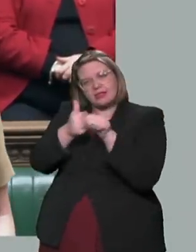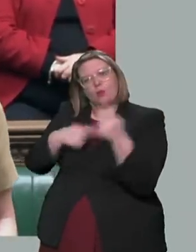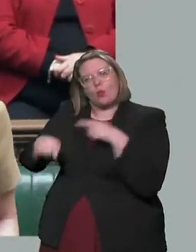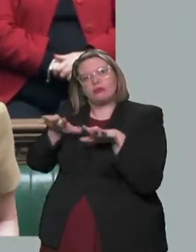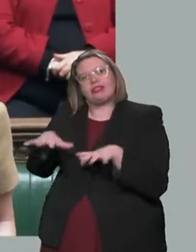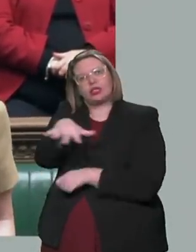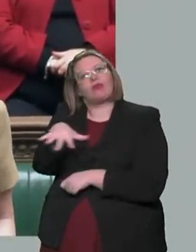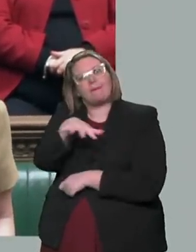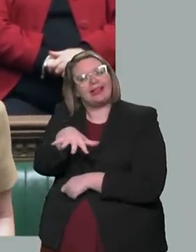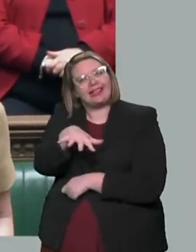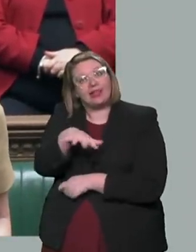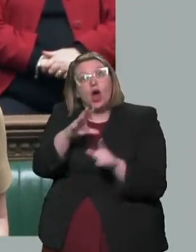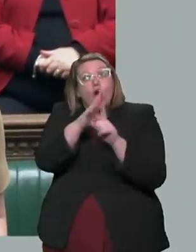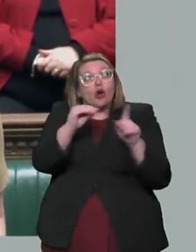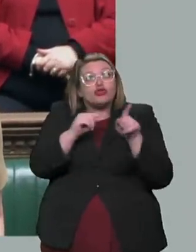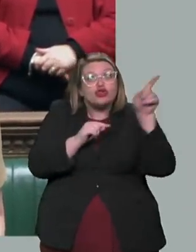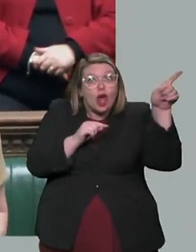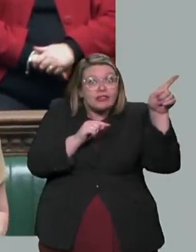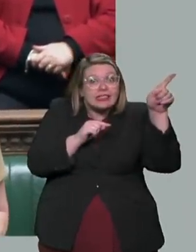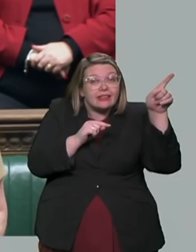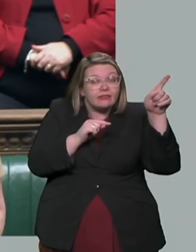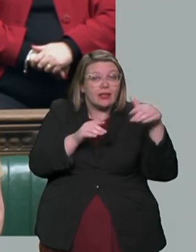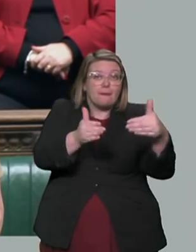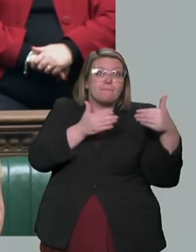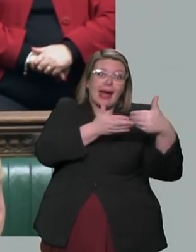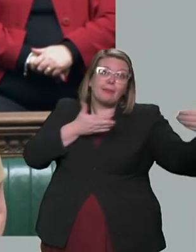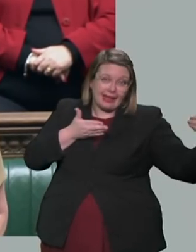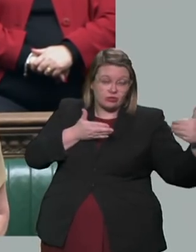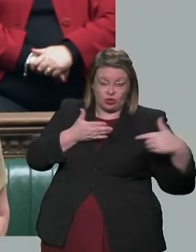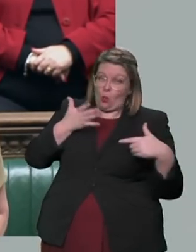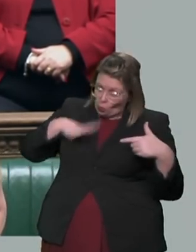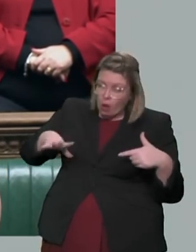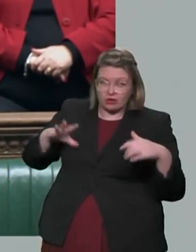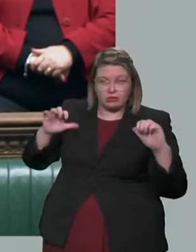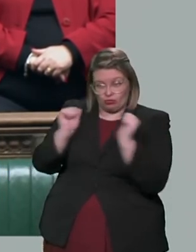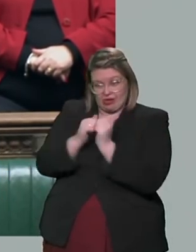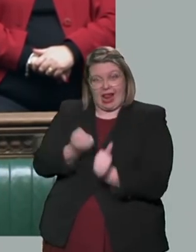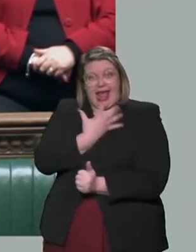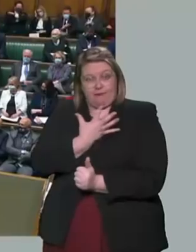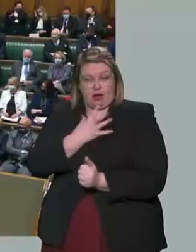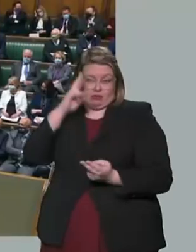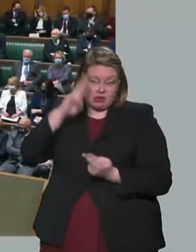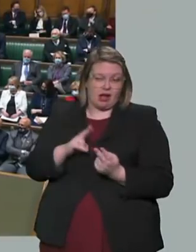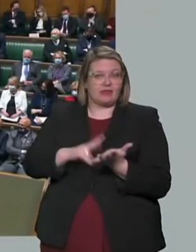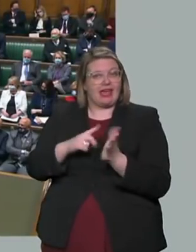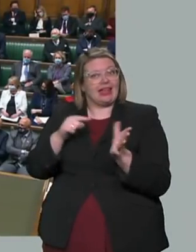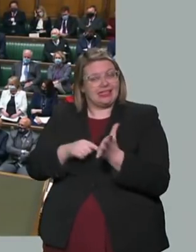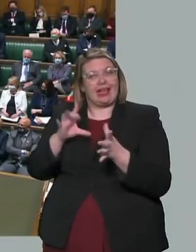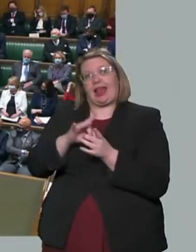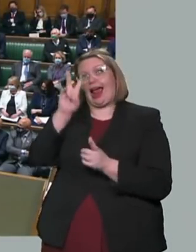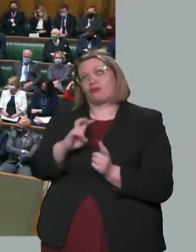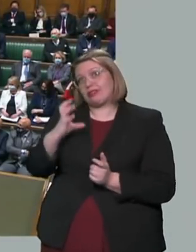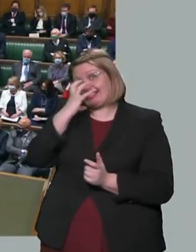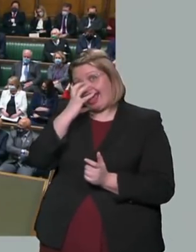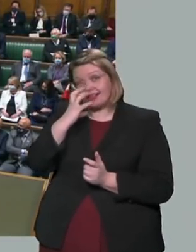Even the Tory backbenchers have finally accepted Labour's call to cut VAT on energy bills. So will he finally